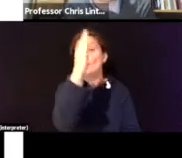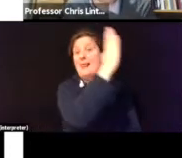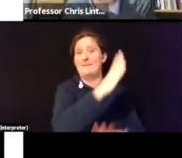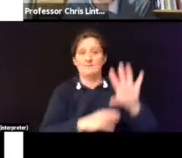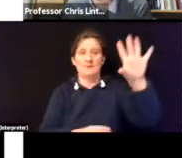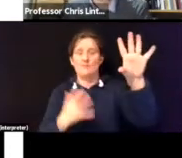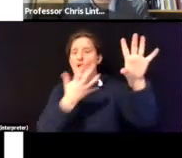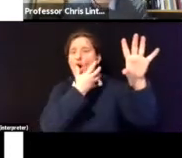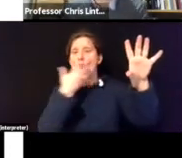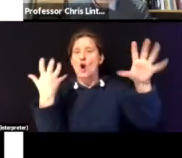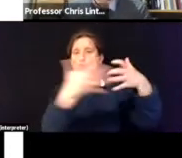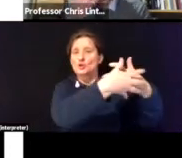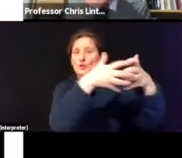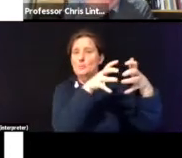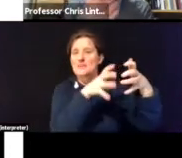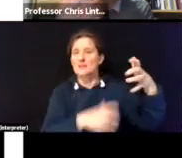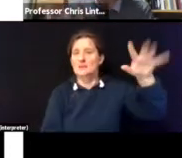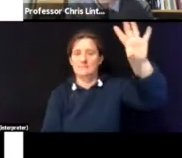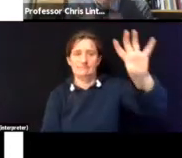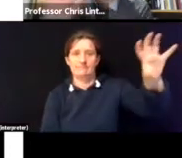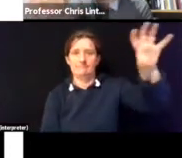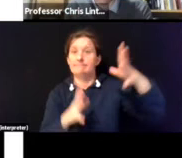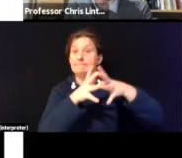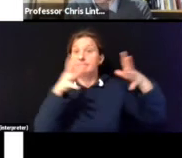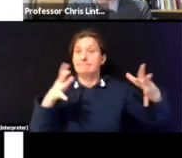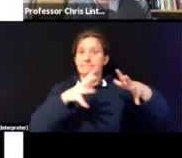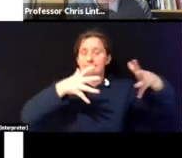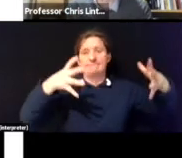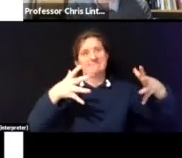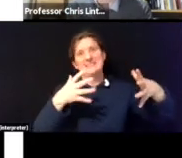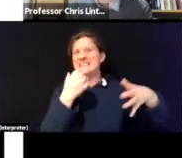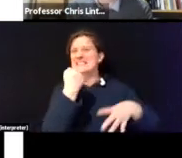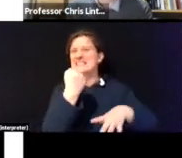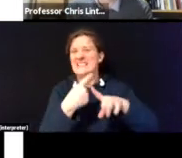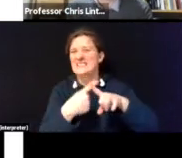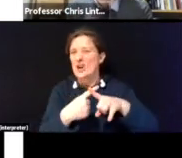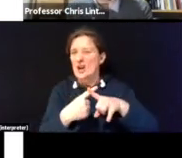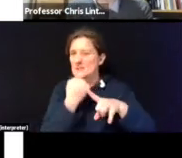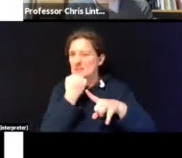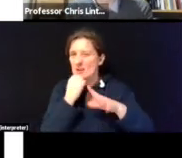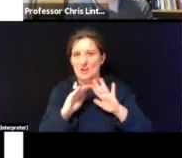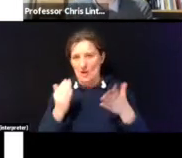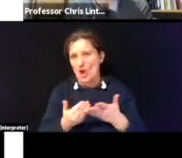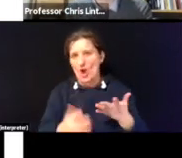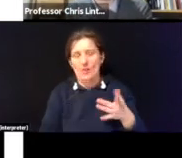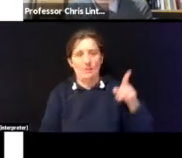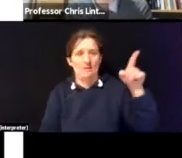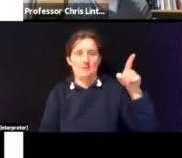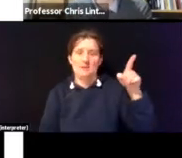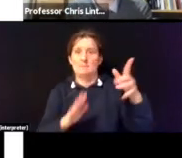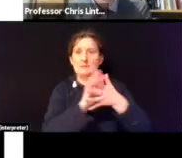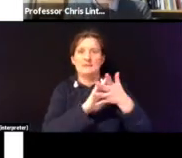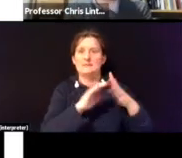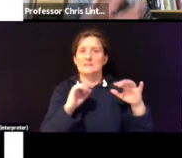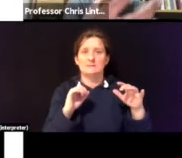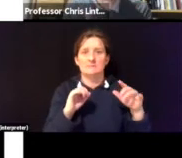hot Jupiters. So these are large planets, 10 times the size of Earth or something like that, which in our solar system makes you a cold